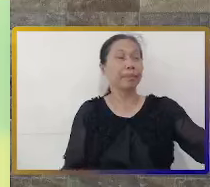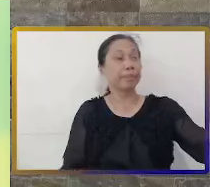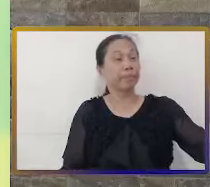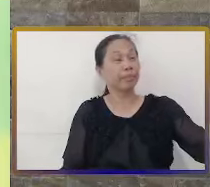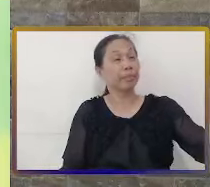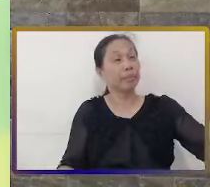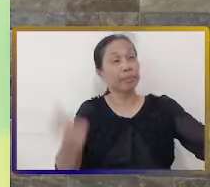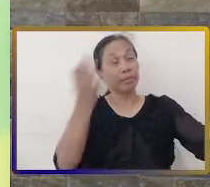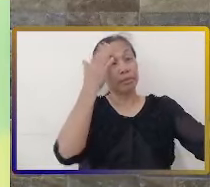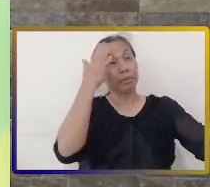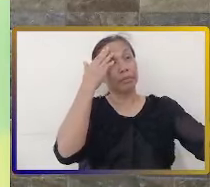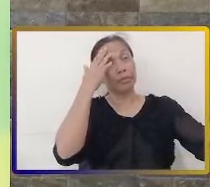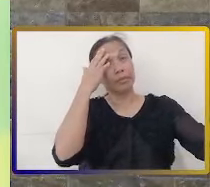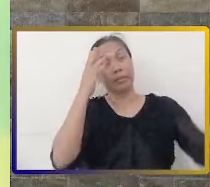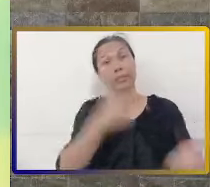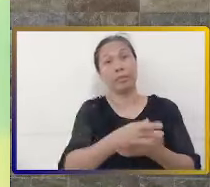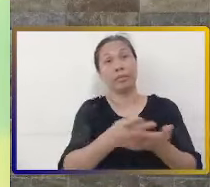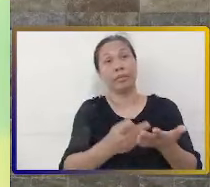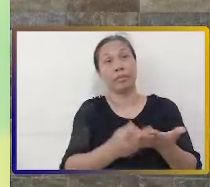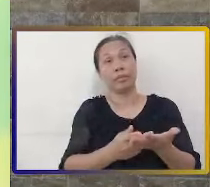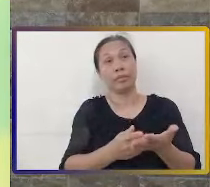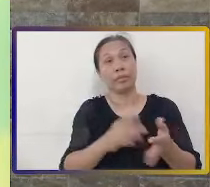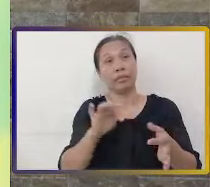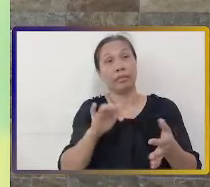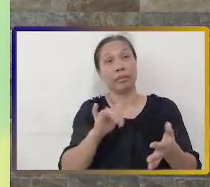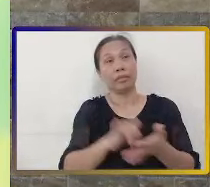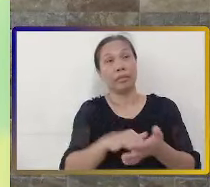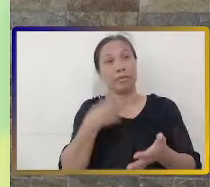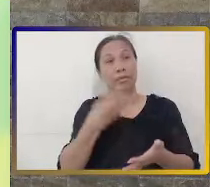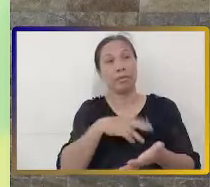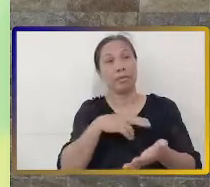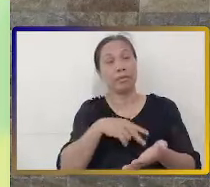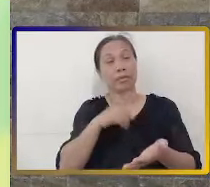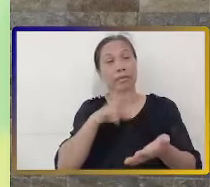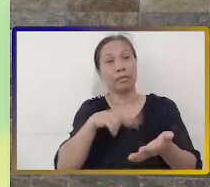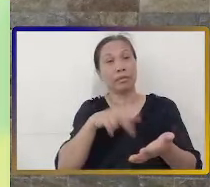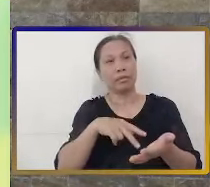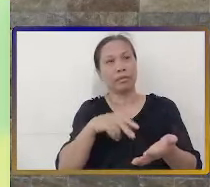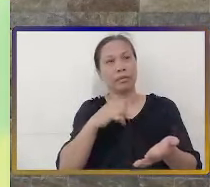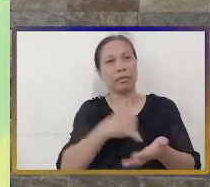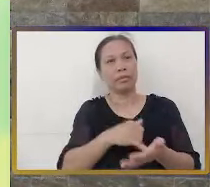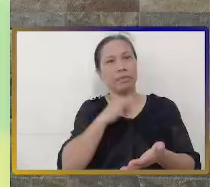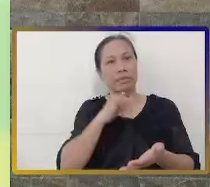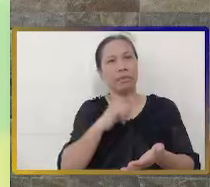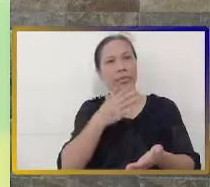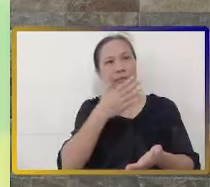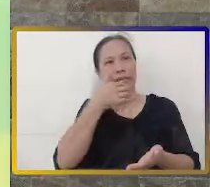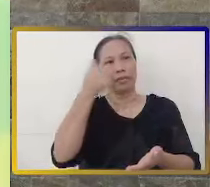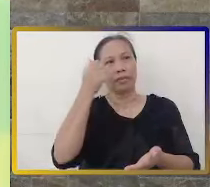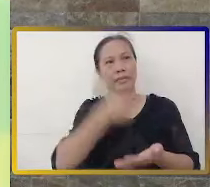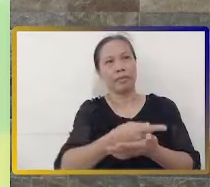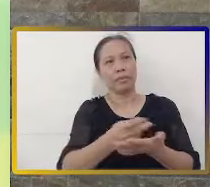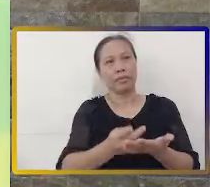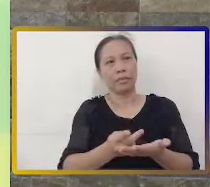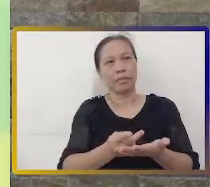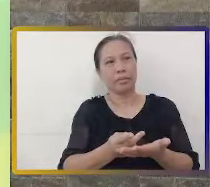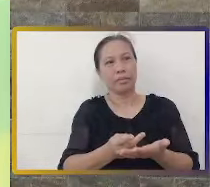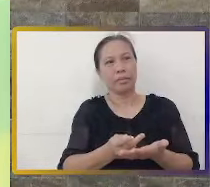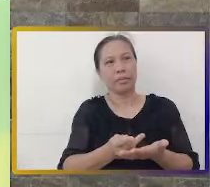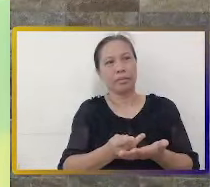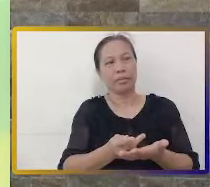Iyung Bahagi na iyon Best part Iyun magandang bahagi po yun All right